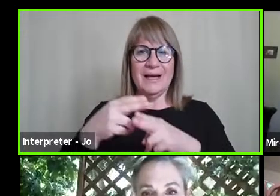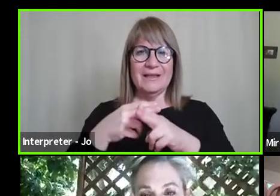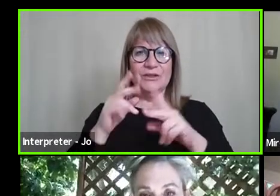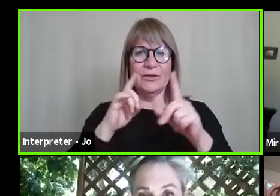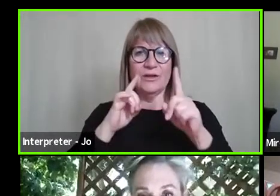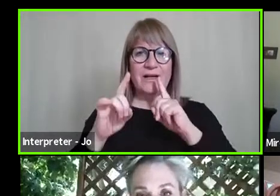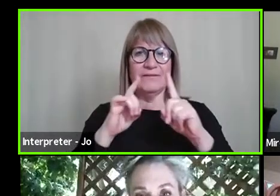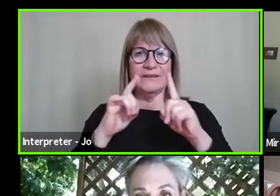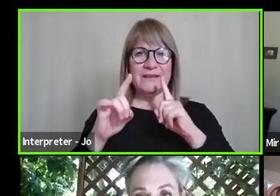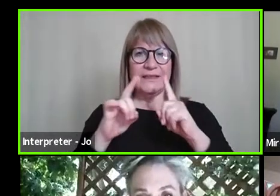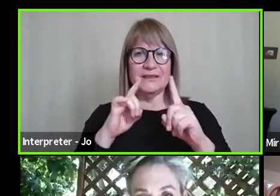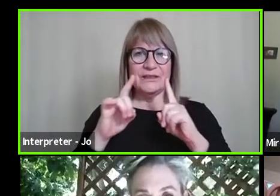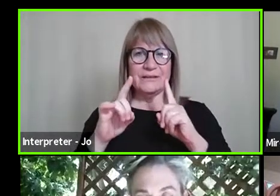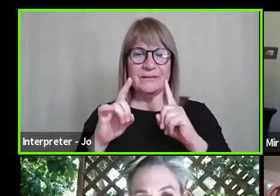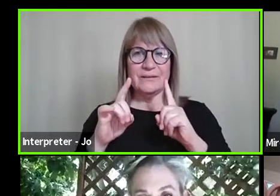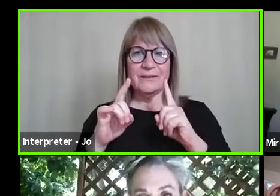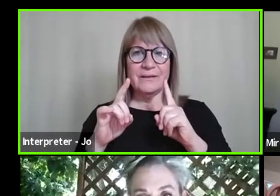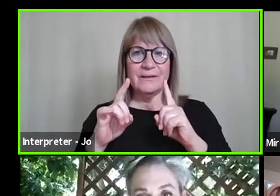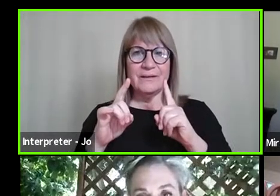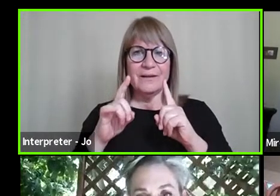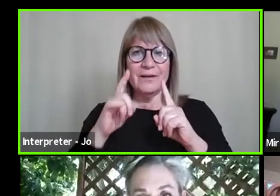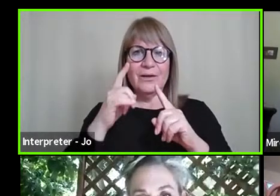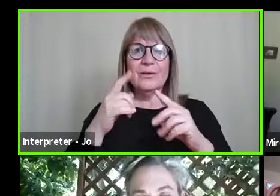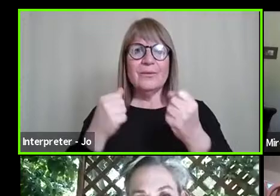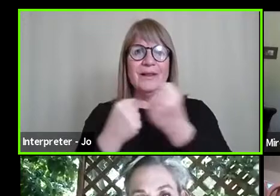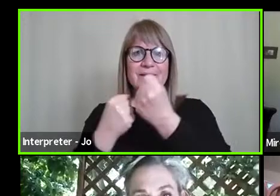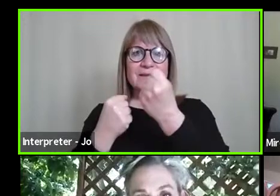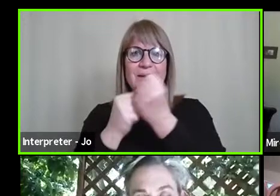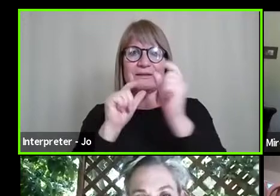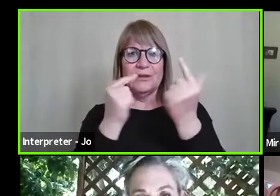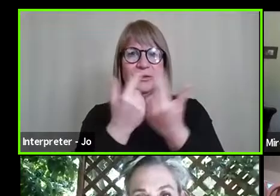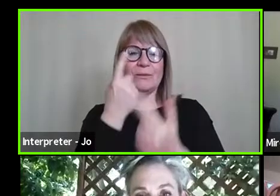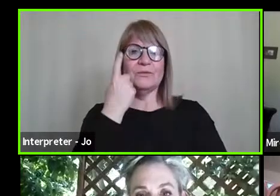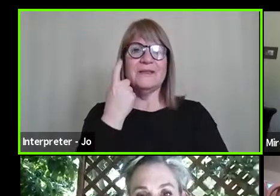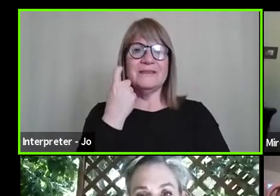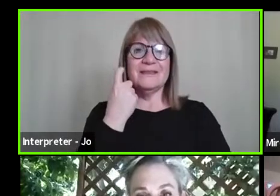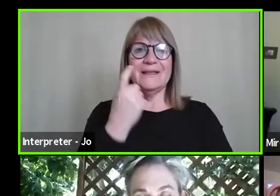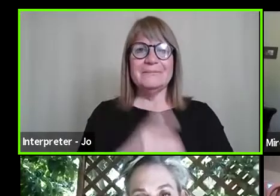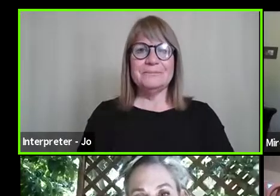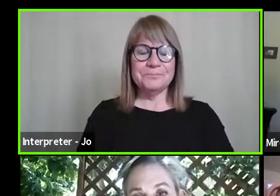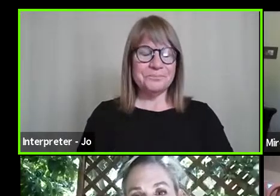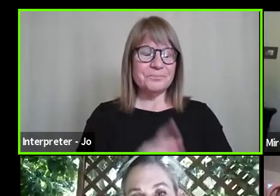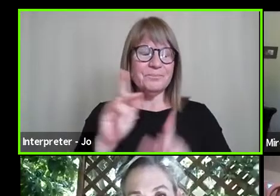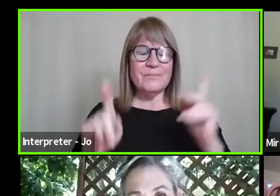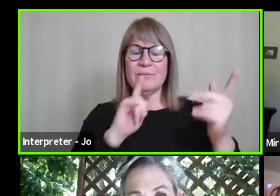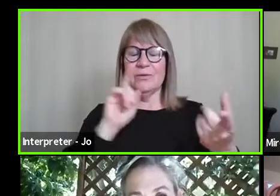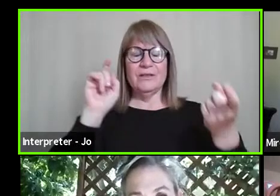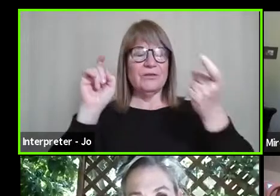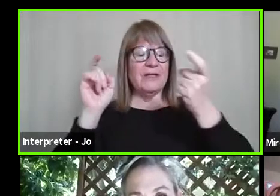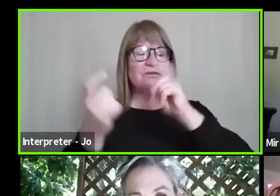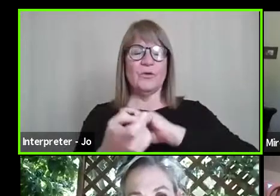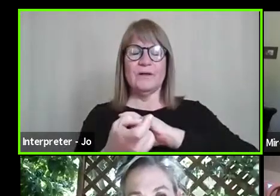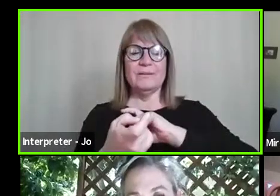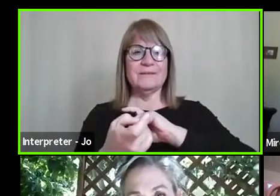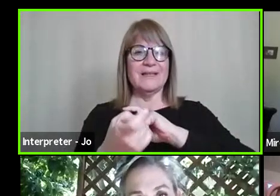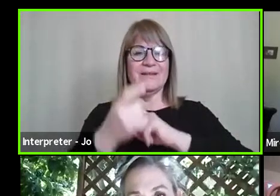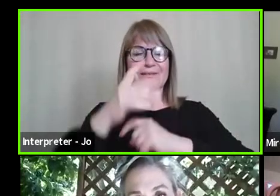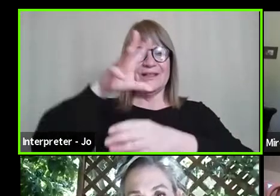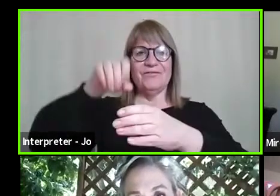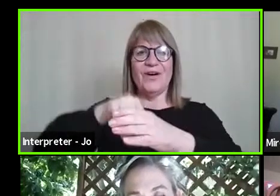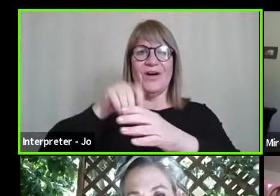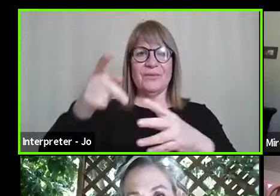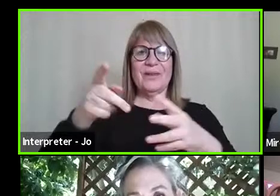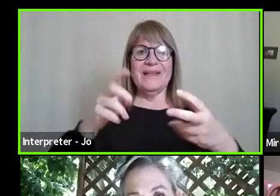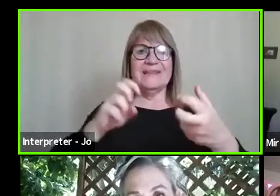amongst us we're sponsoring groups recently where we were talking about how people have really transformed themselves around this issue too like you